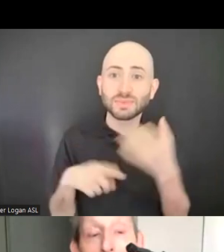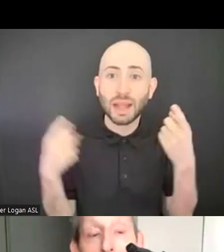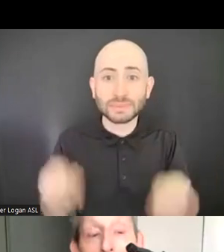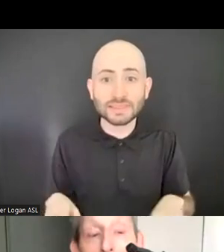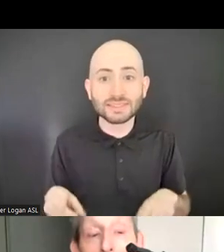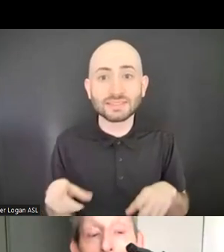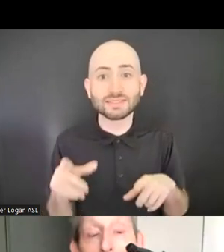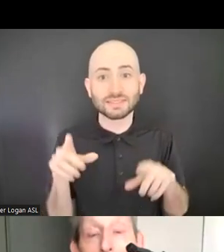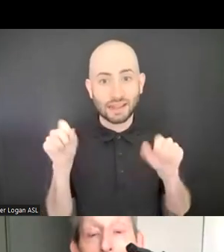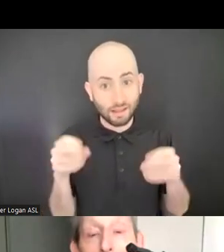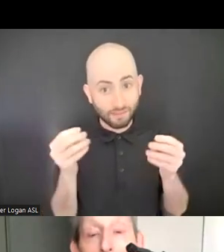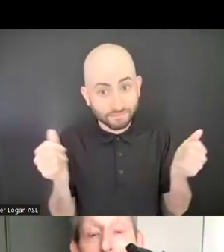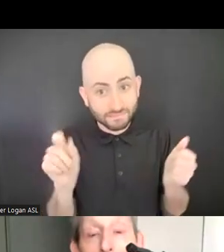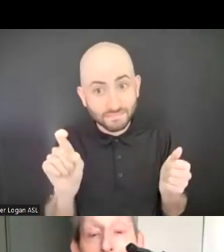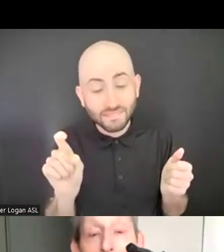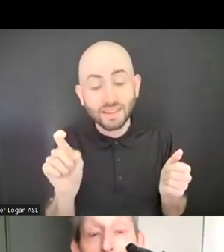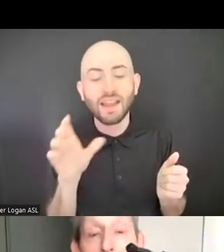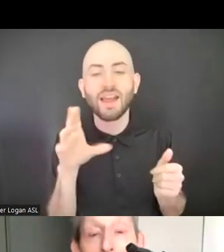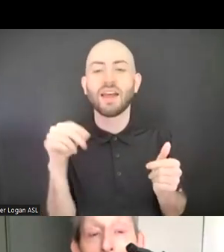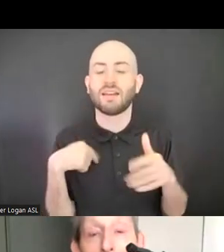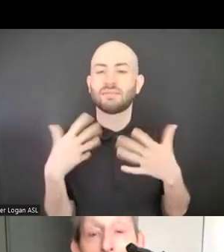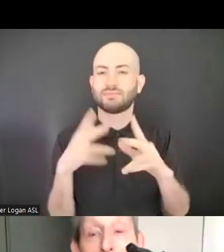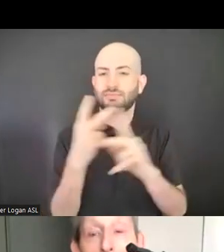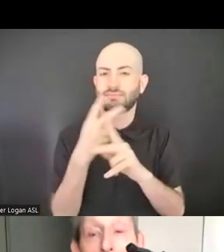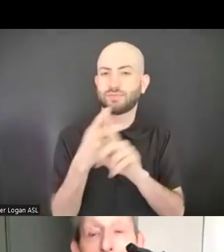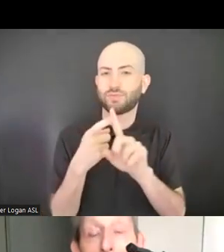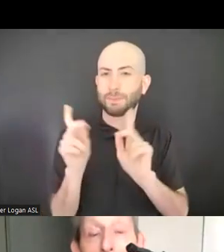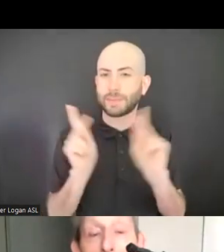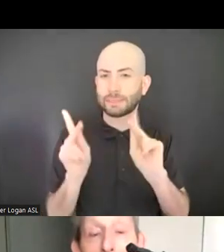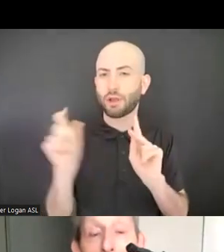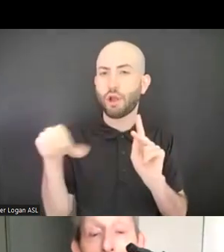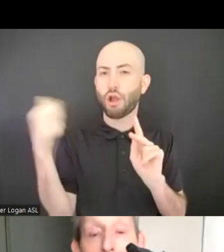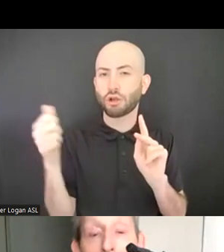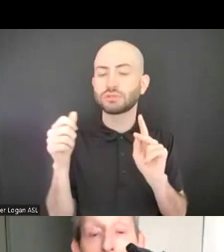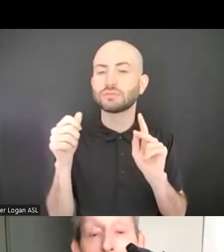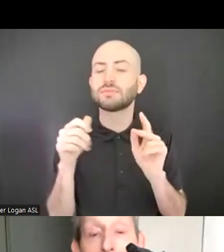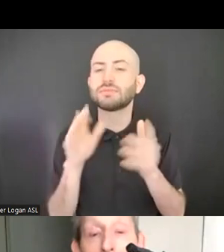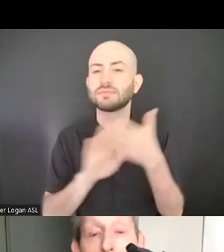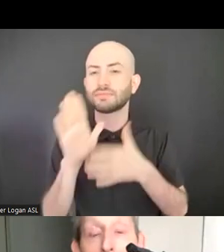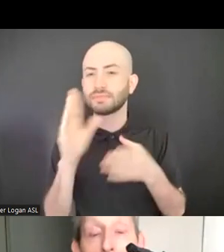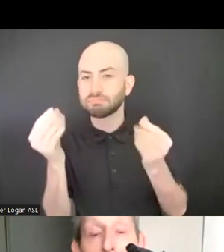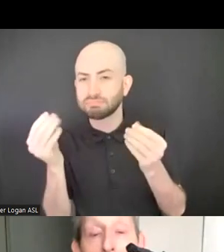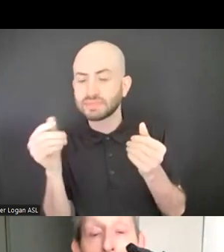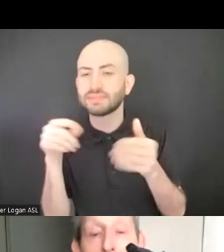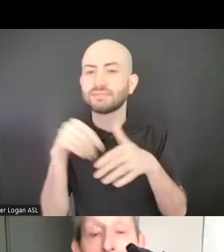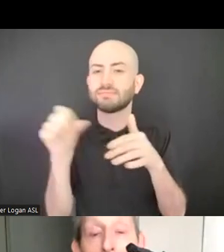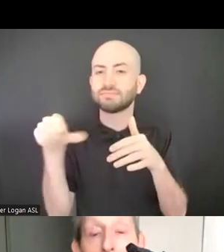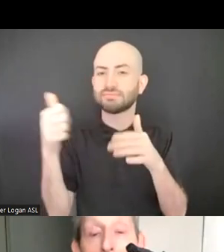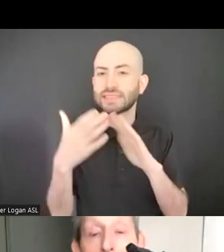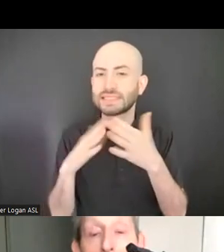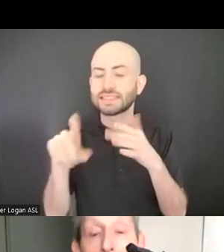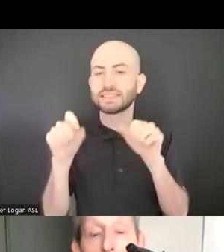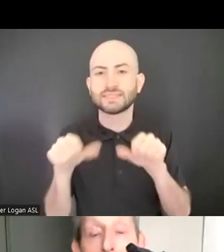from people that on other college campuses in another city is you get continuously